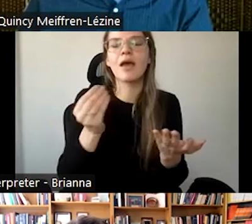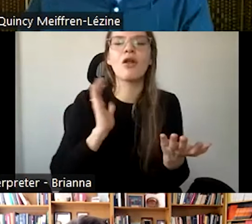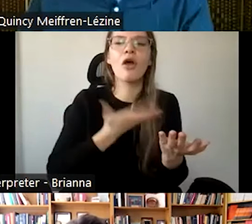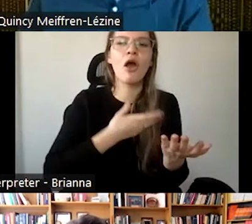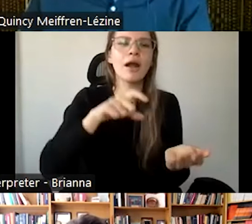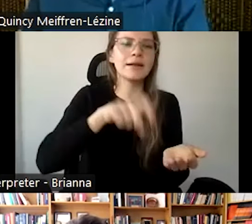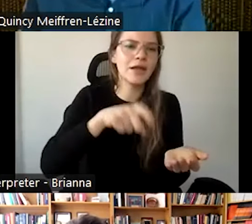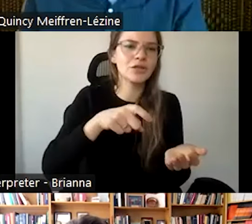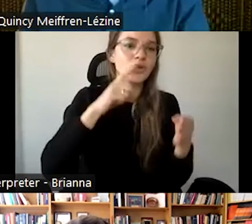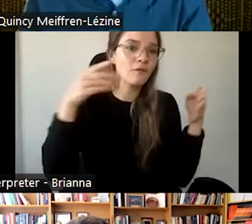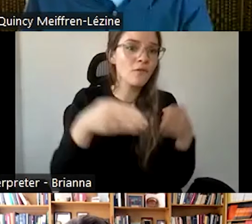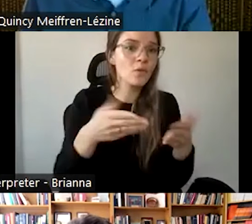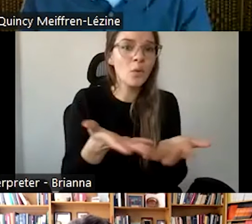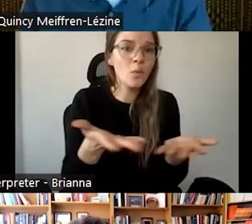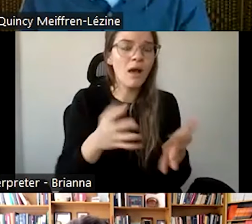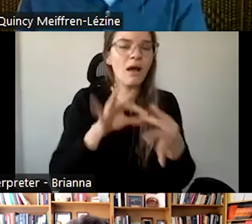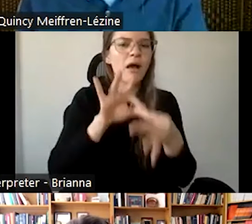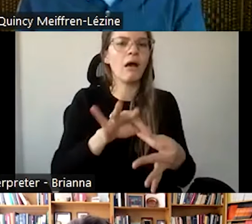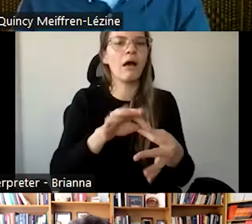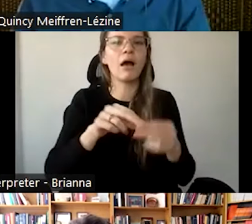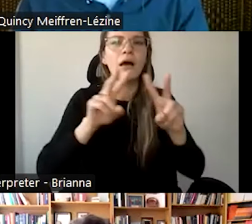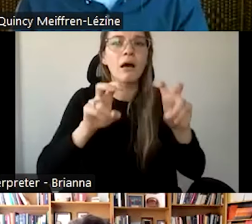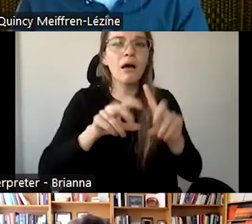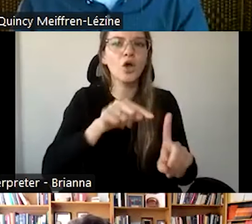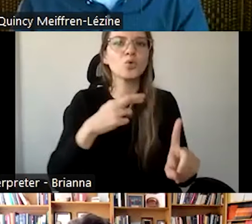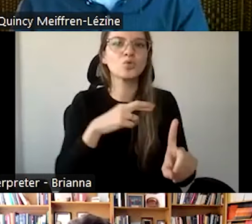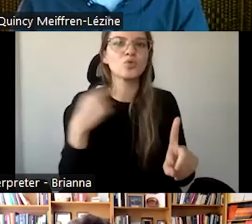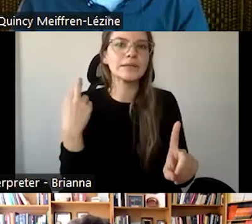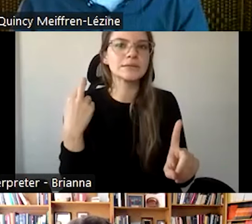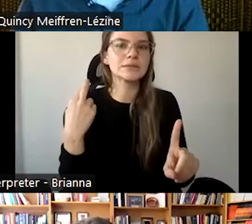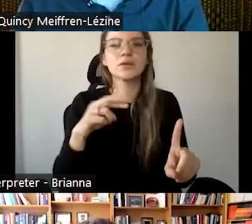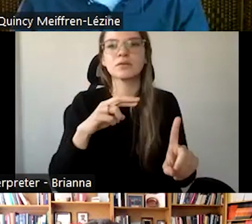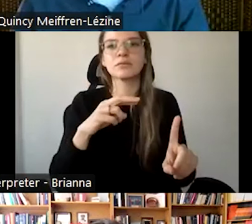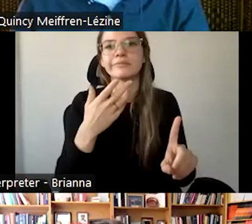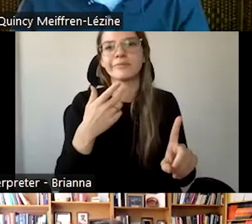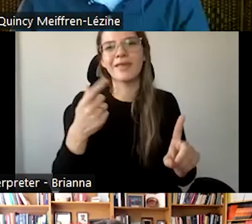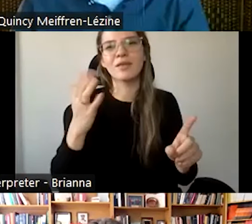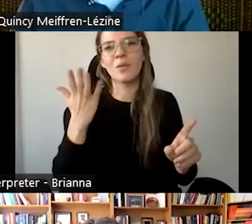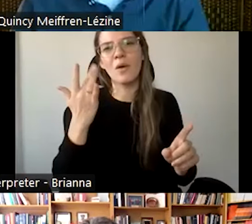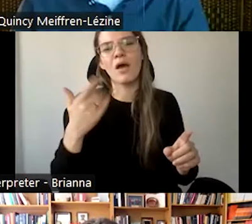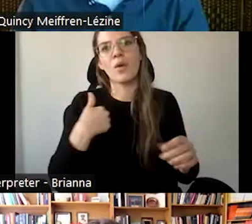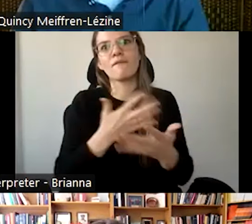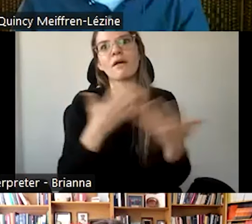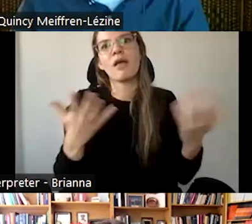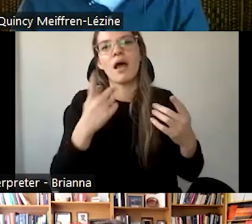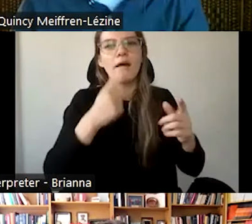respects is on the risk side of the equation. We're driven there by so many